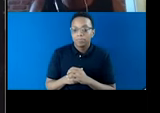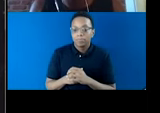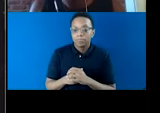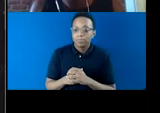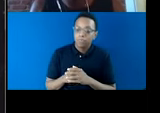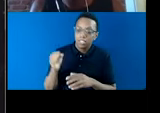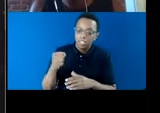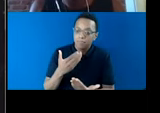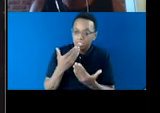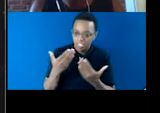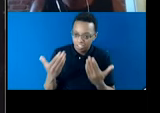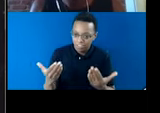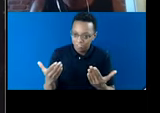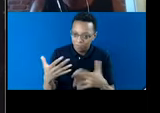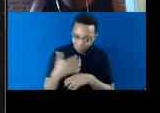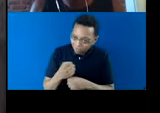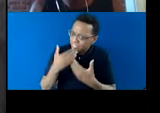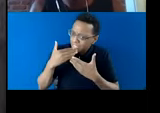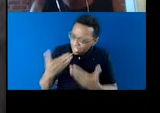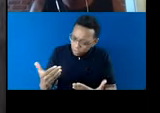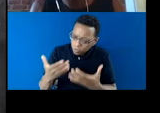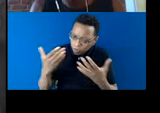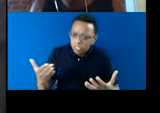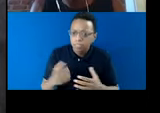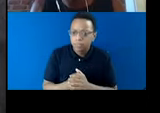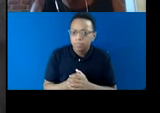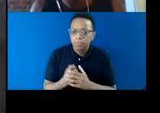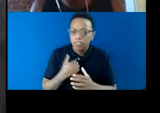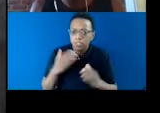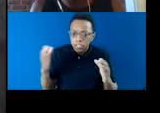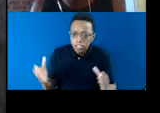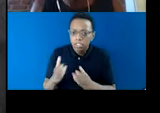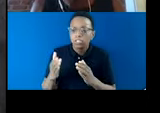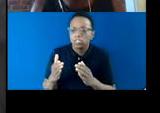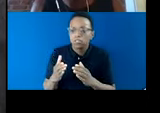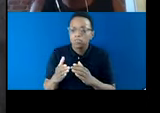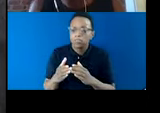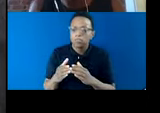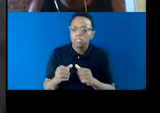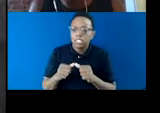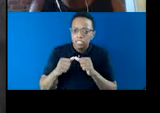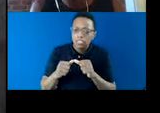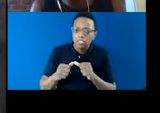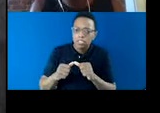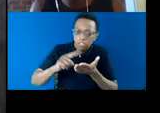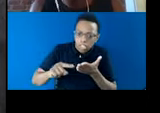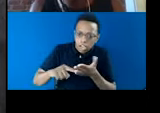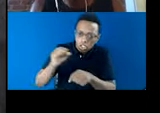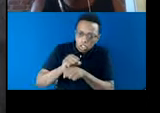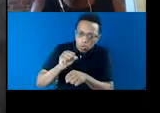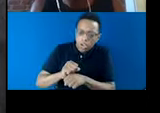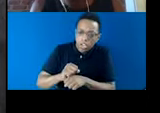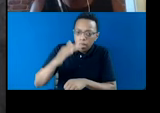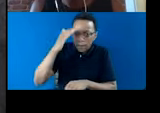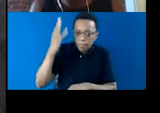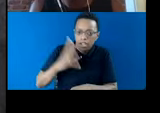thank you is really what I have to say here. Thank you so much. Would really encourage you to consistently check out the work of Black trans women who